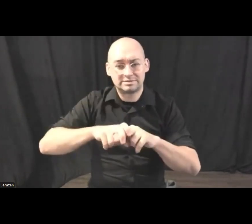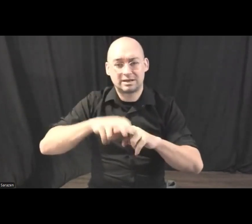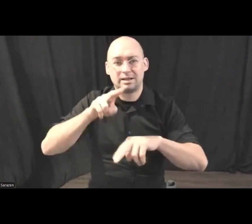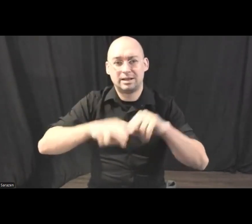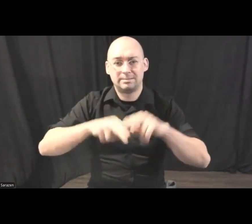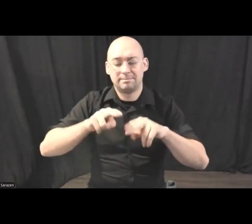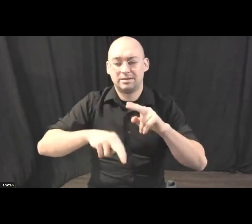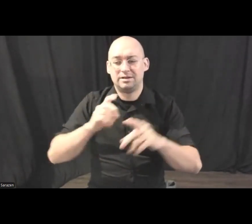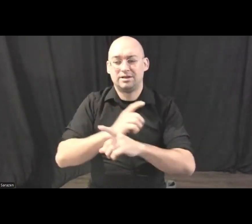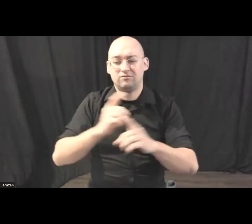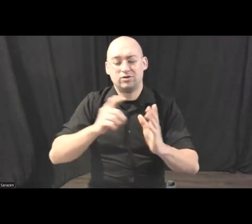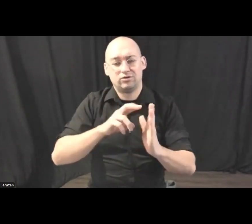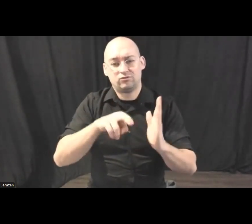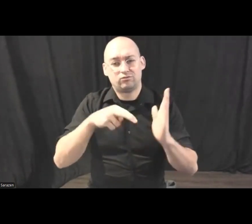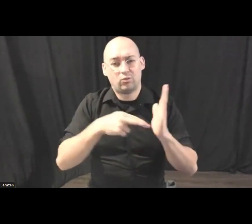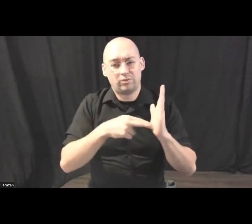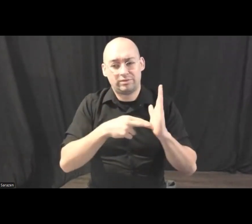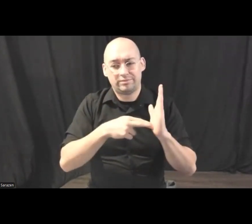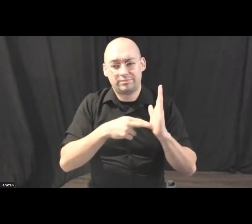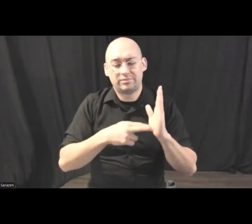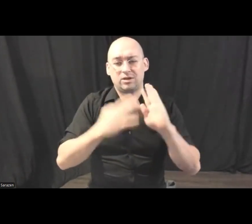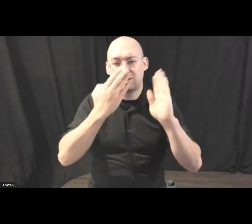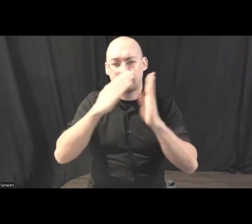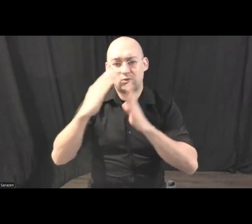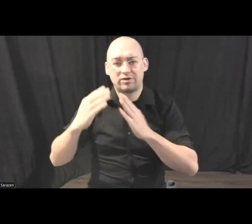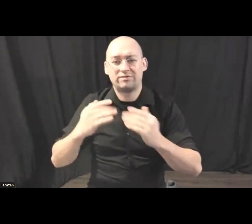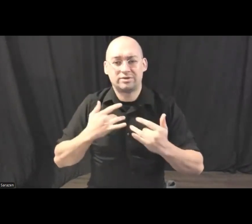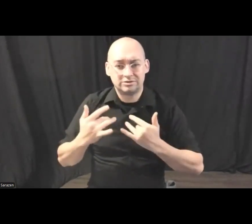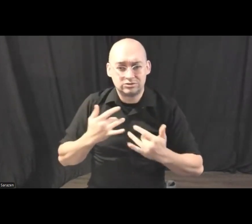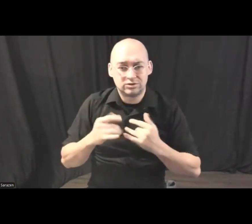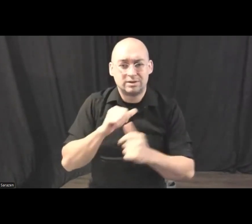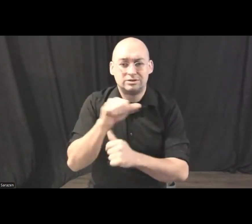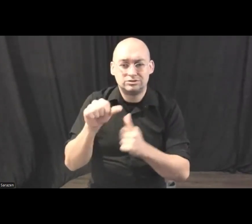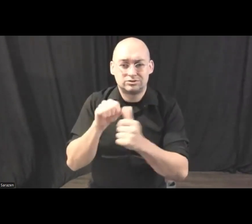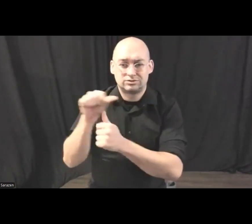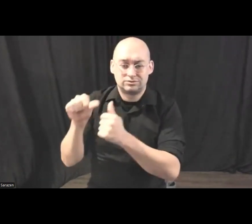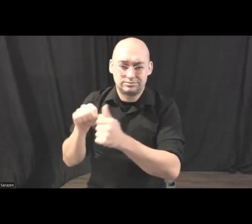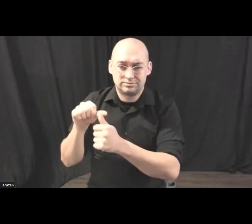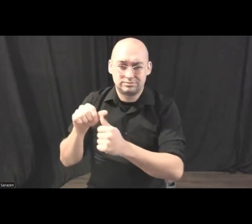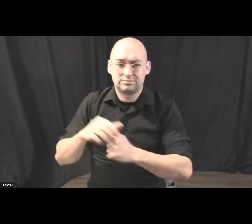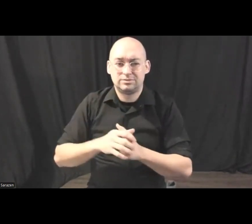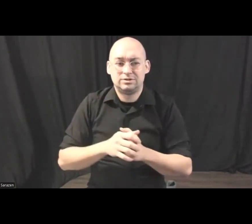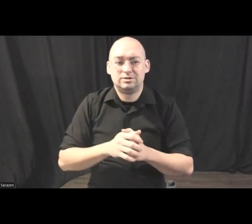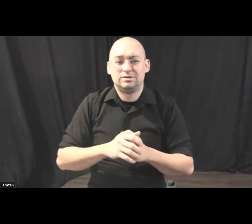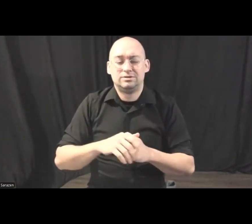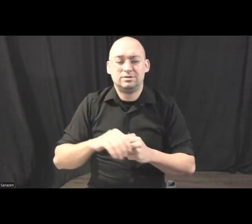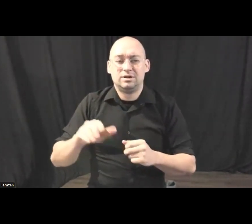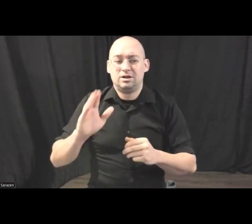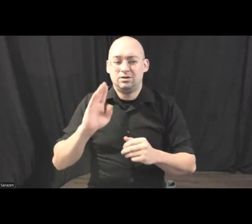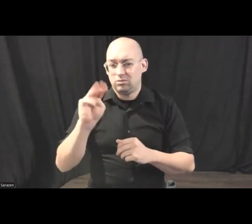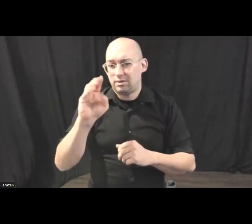what's possible, building a community of care. I continue to think that we are modeling Medicaid at home, if you